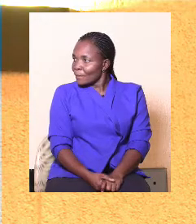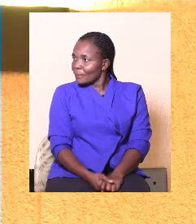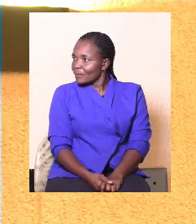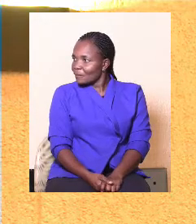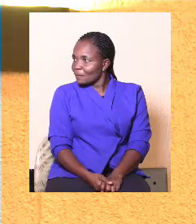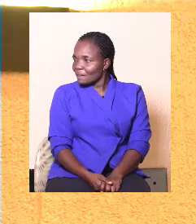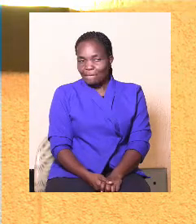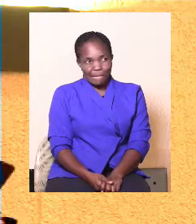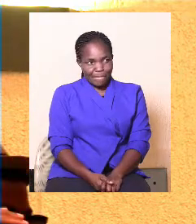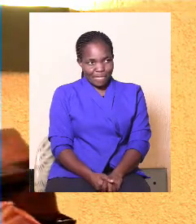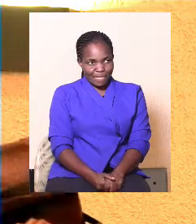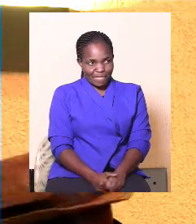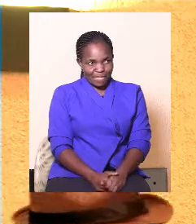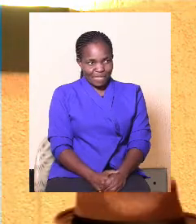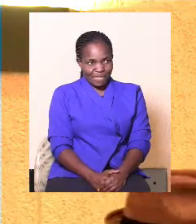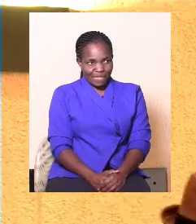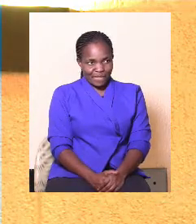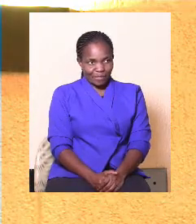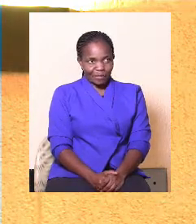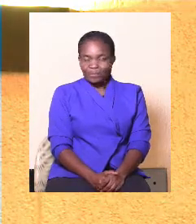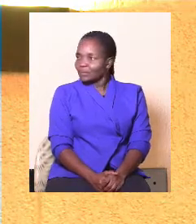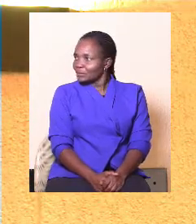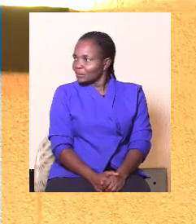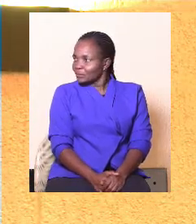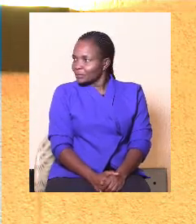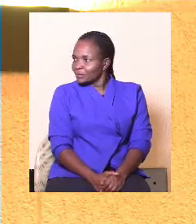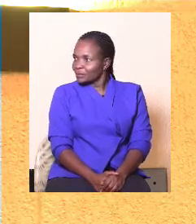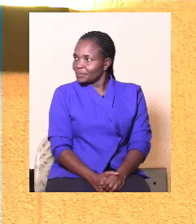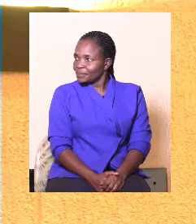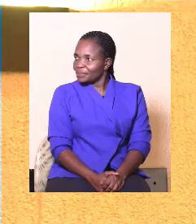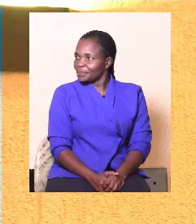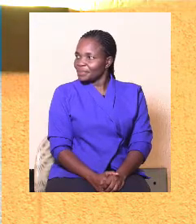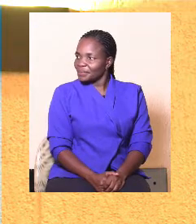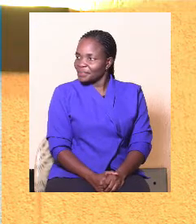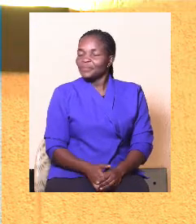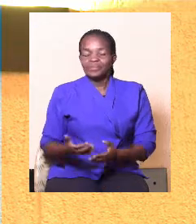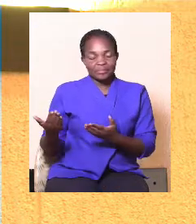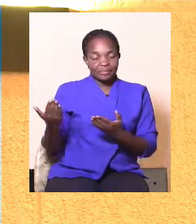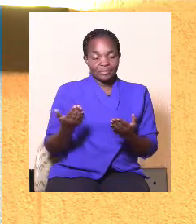Thank you. The floor is yours. All right.